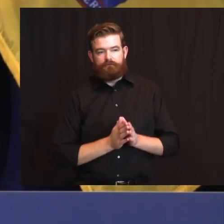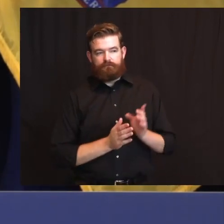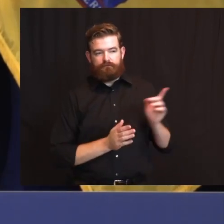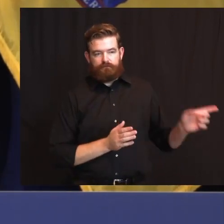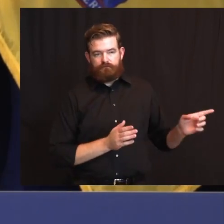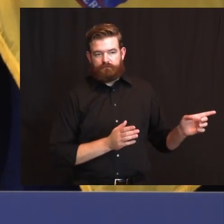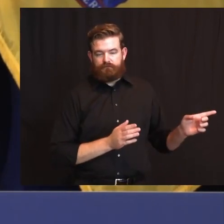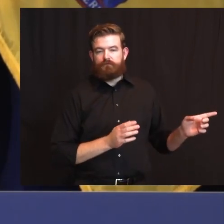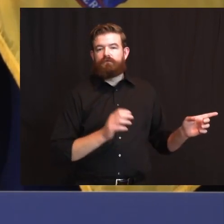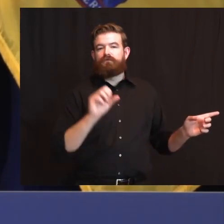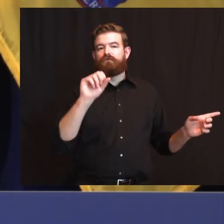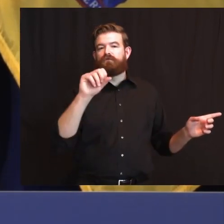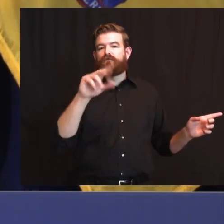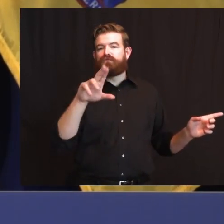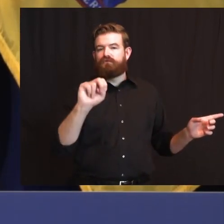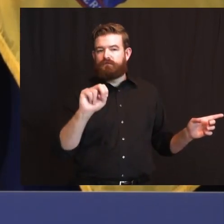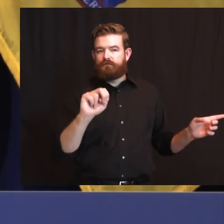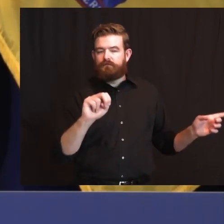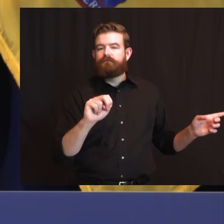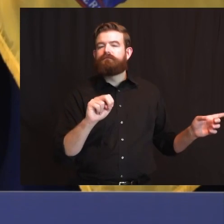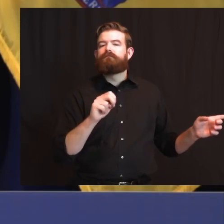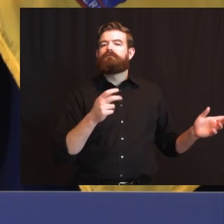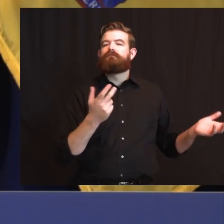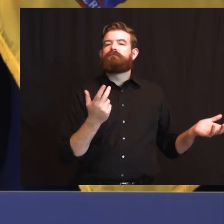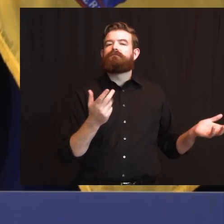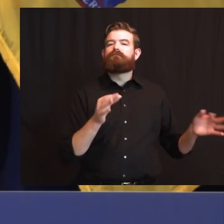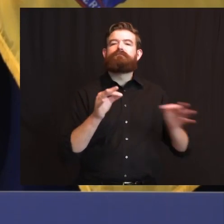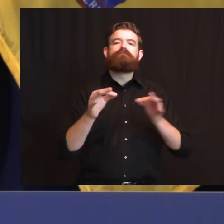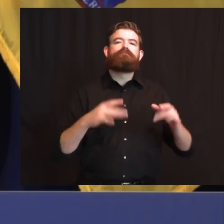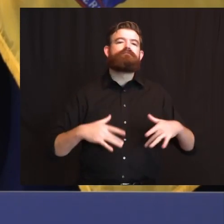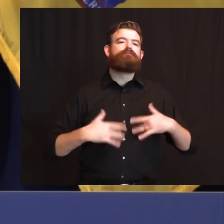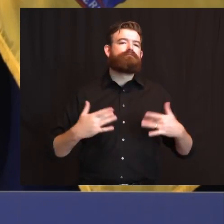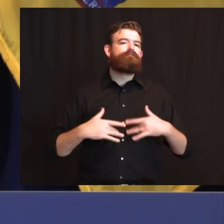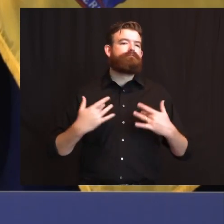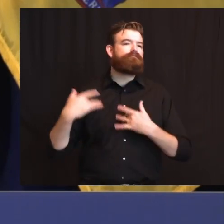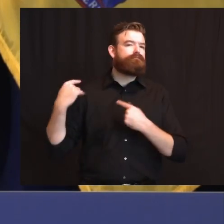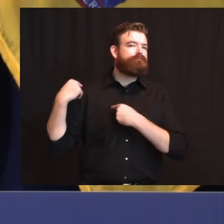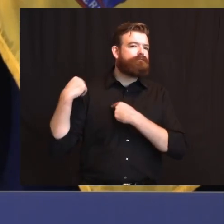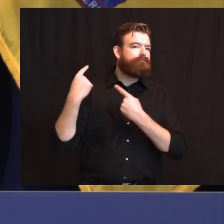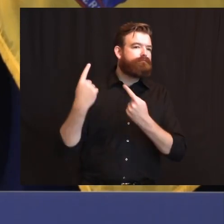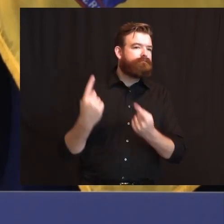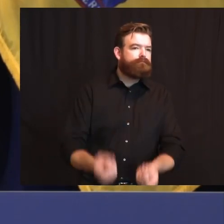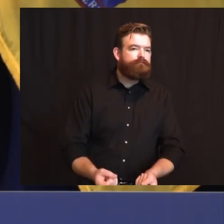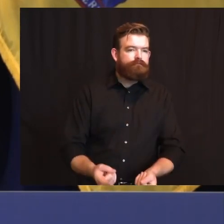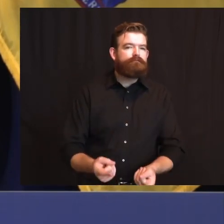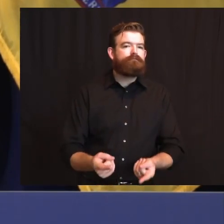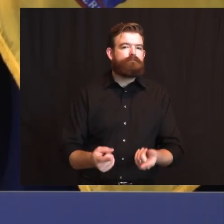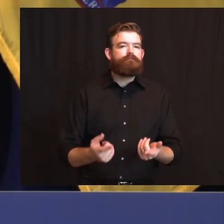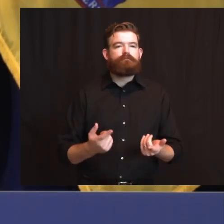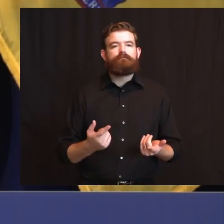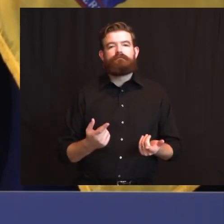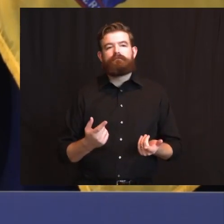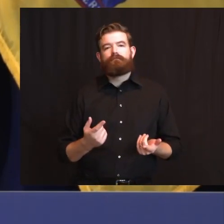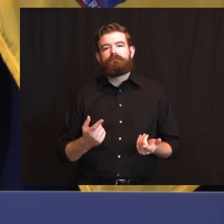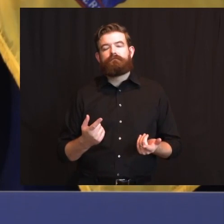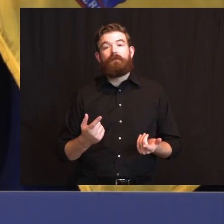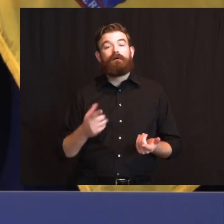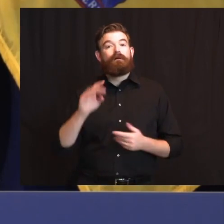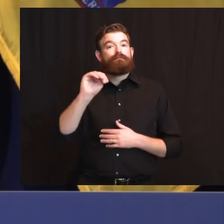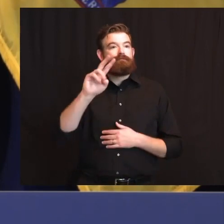continue hacking through the backlog that was created by its multi-month closure, as well as the ongoing efforts to mitigate